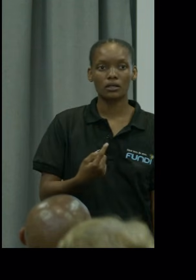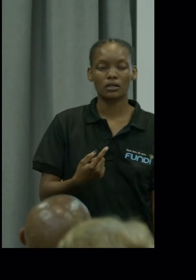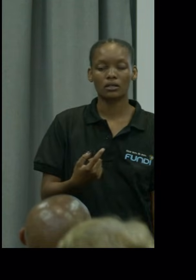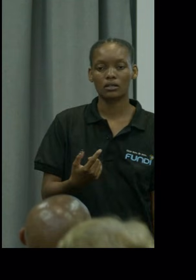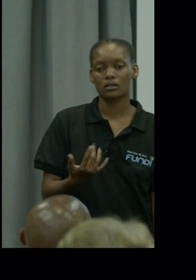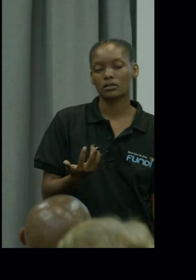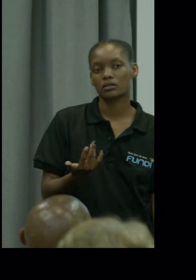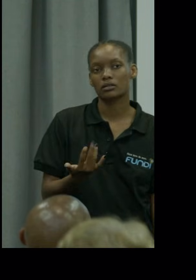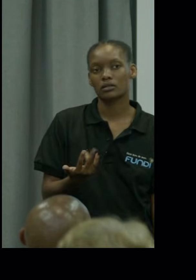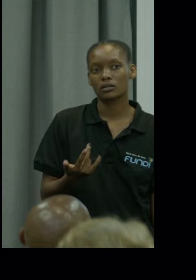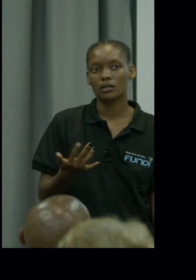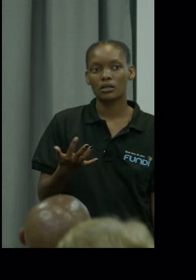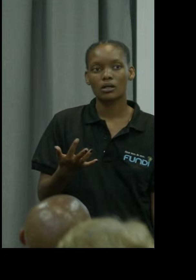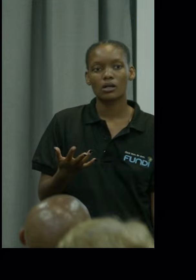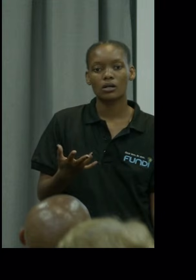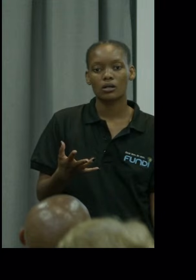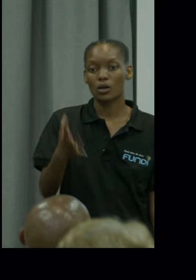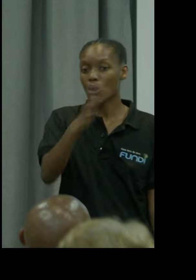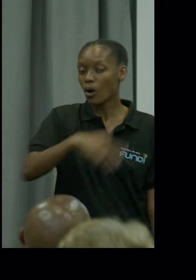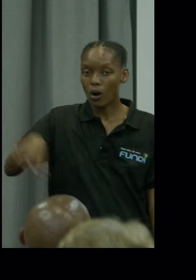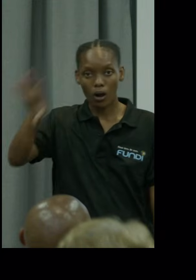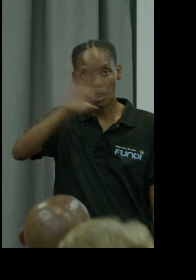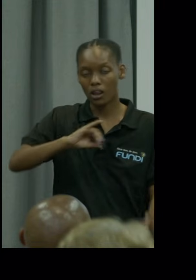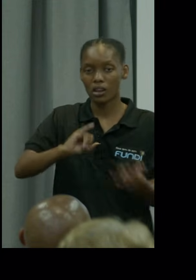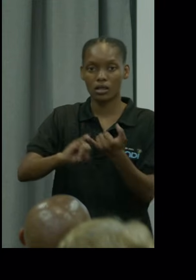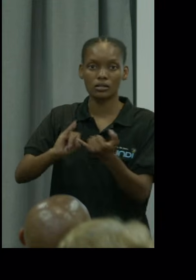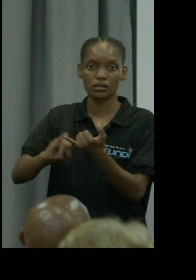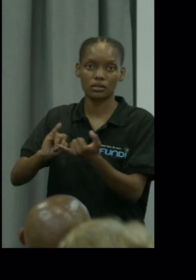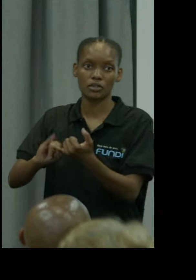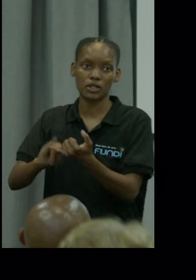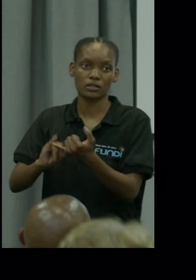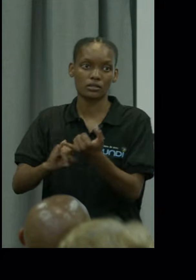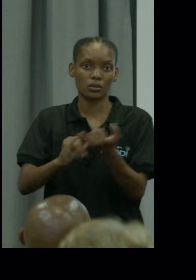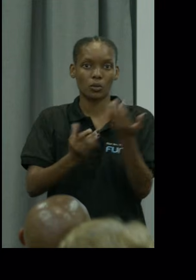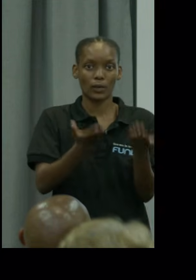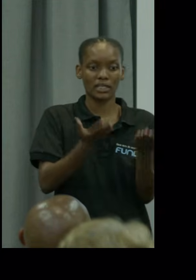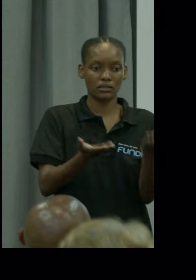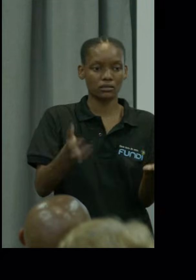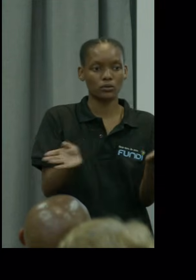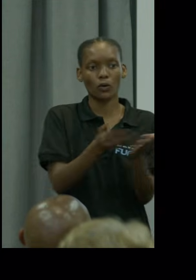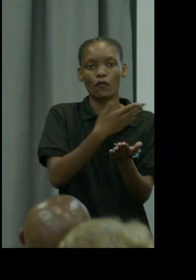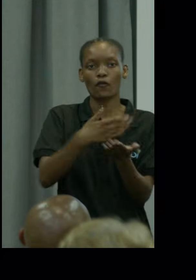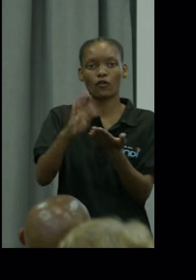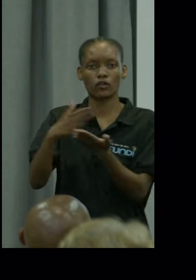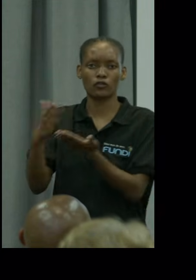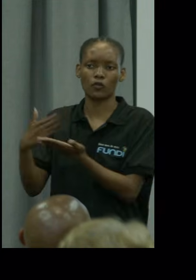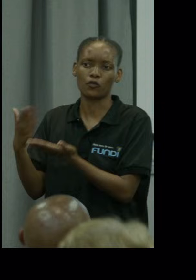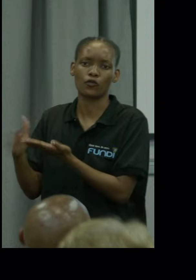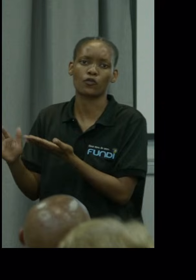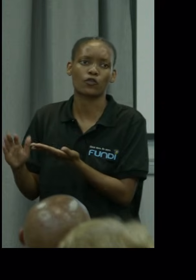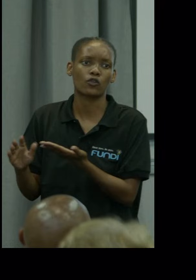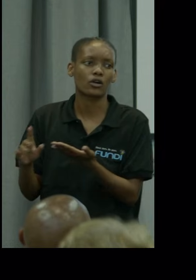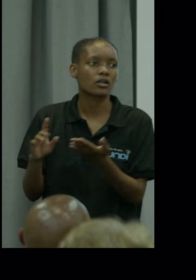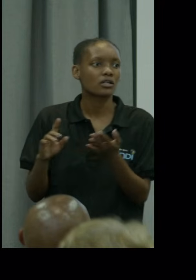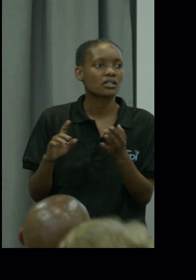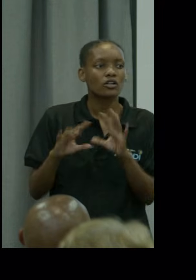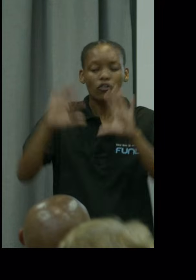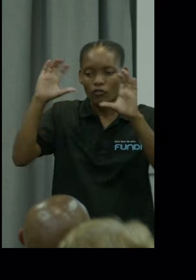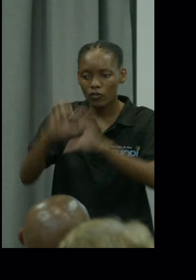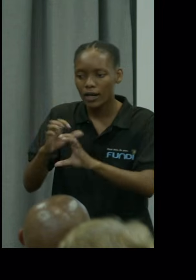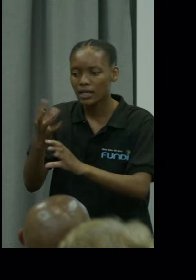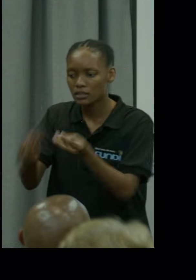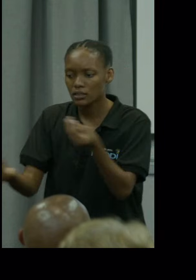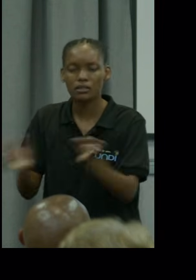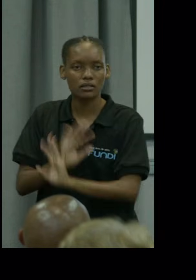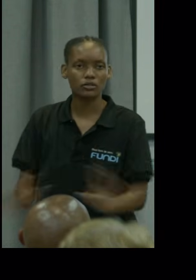of the subject weightings in the post-provisioning norms and said it's only about learners? So that would be a